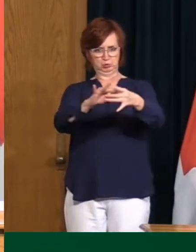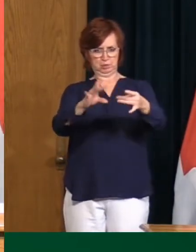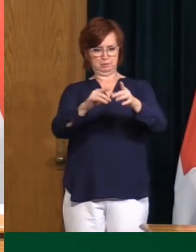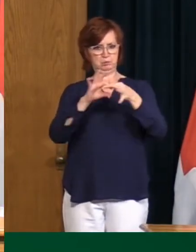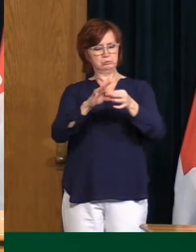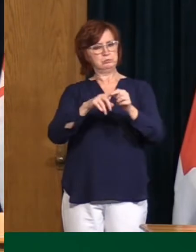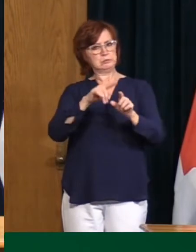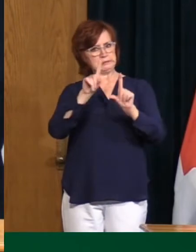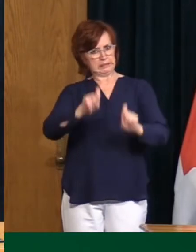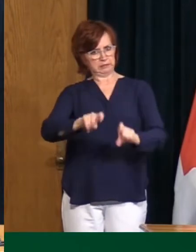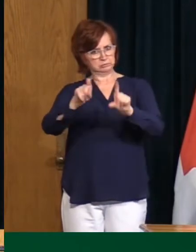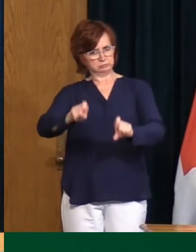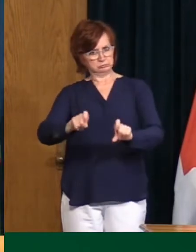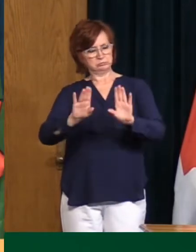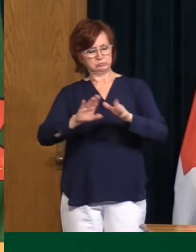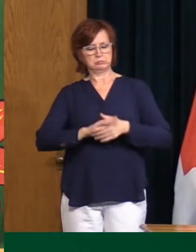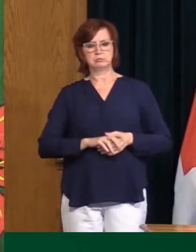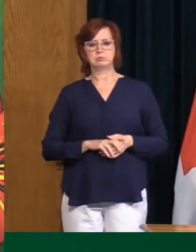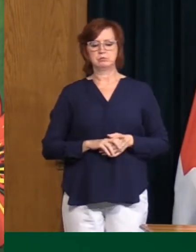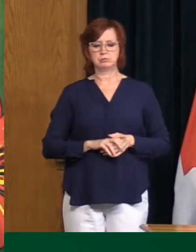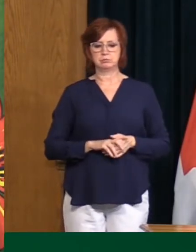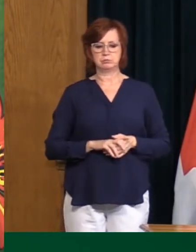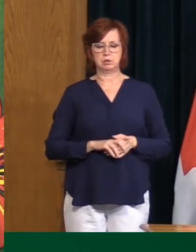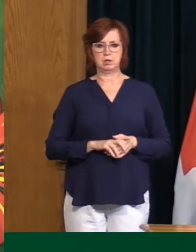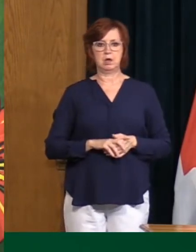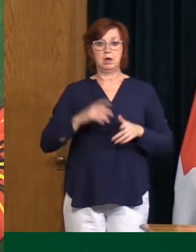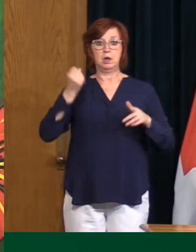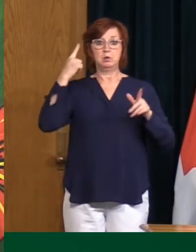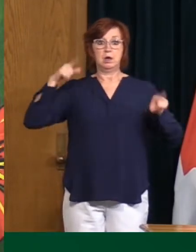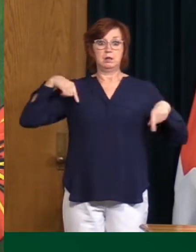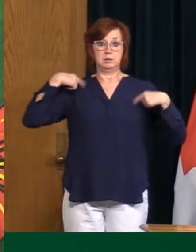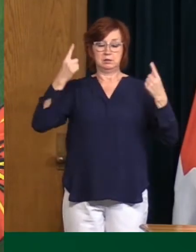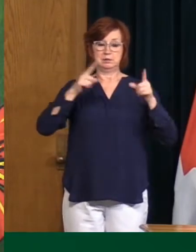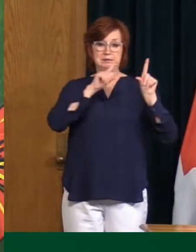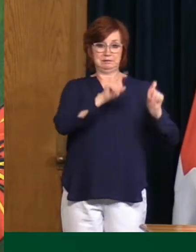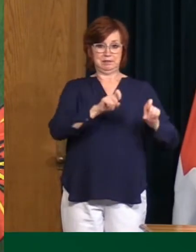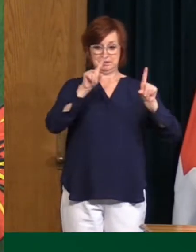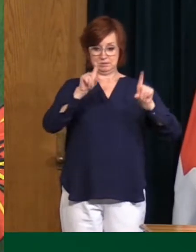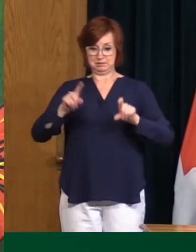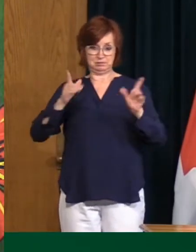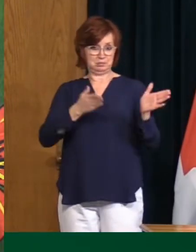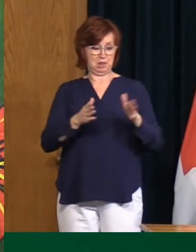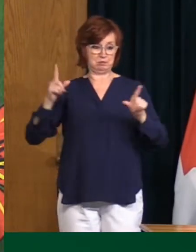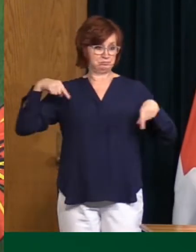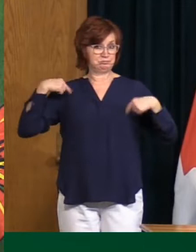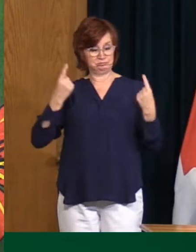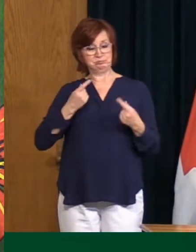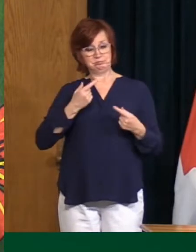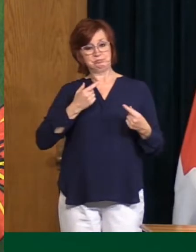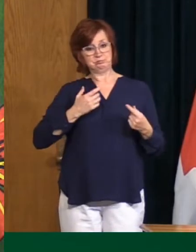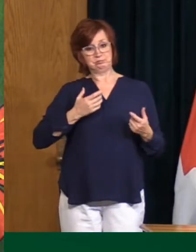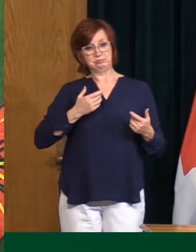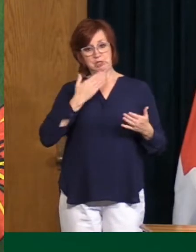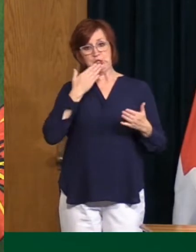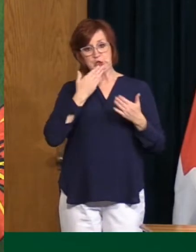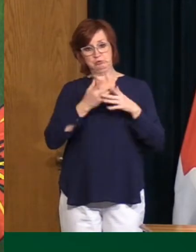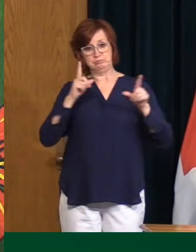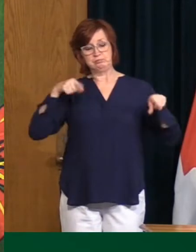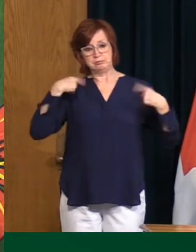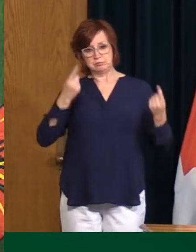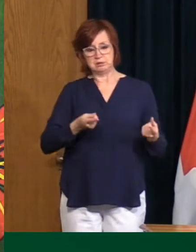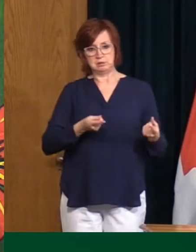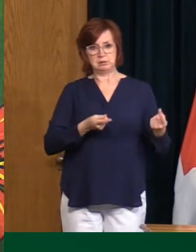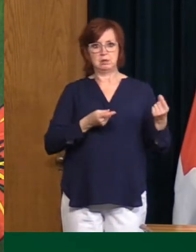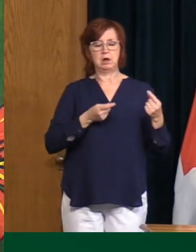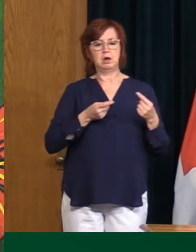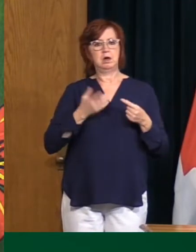testing strategy that's been deployed throughout the pandemic in Saskatchewan has served us very well, including how we've been able to adapt our testing strategy to